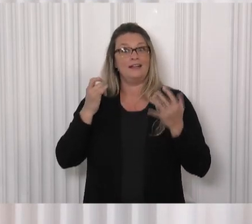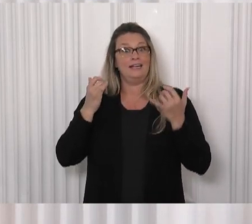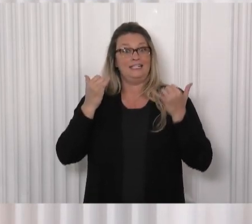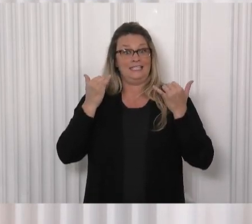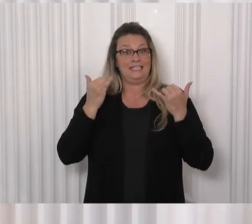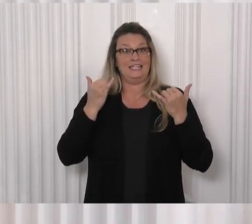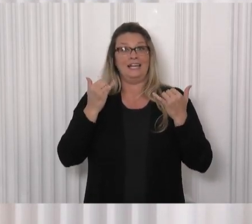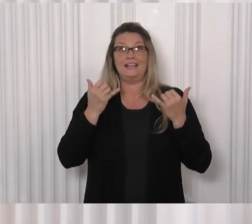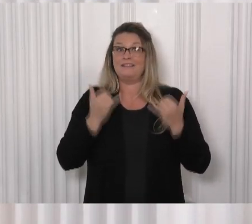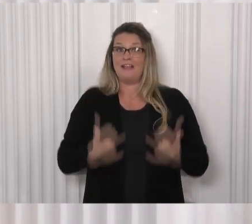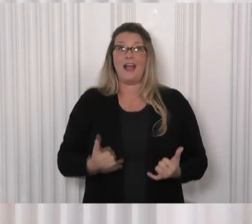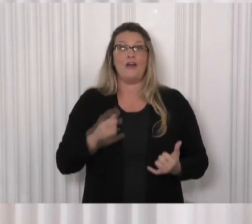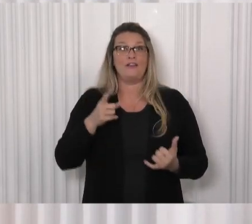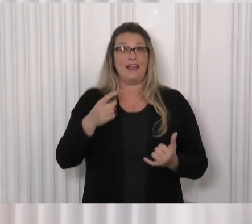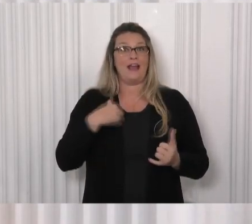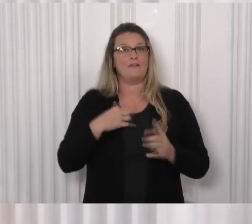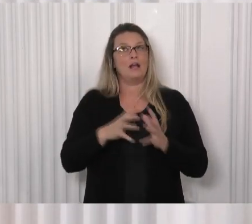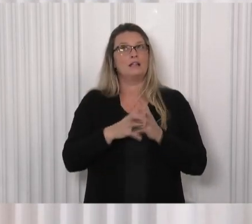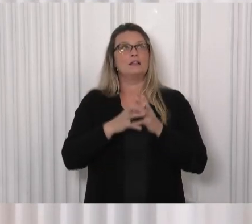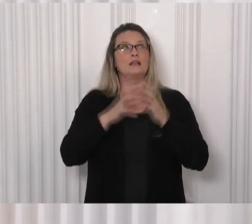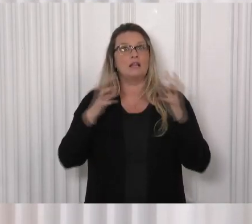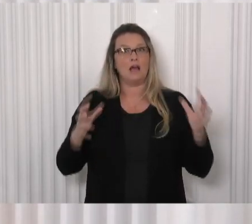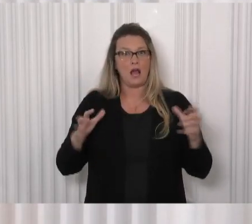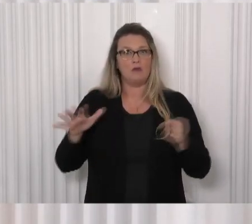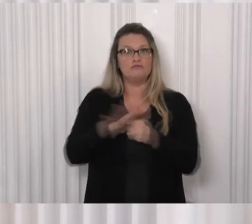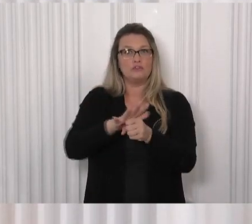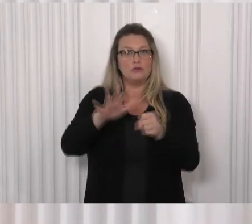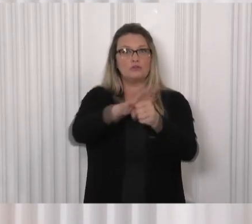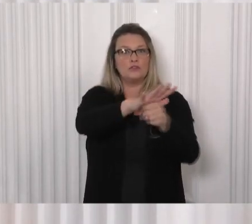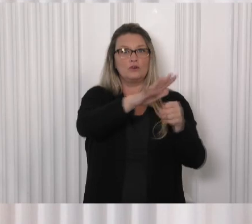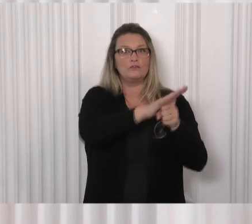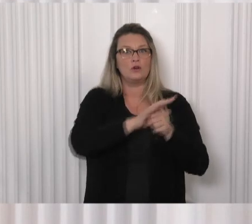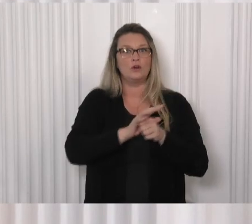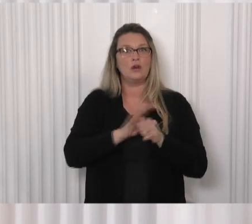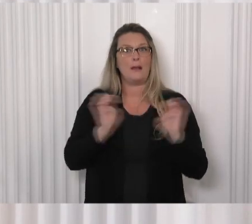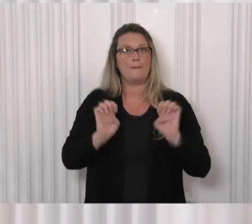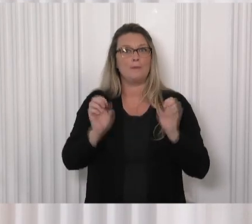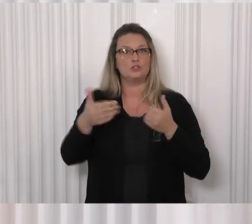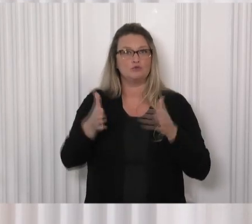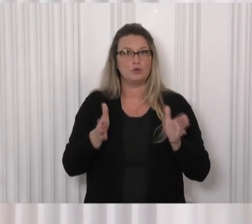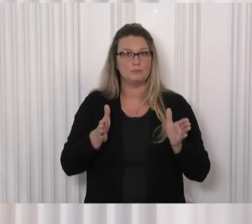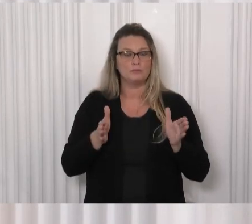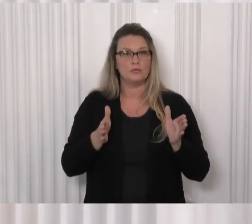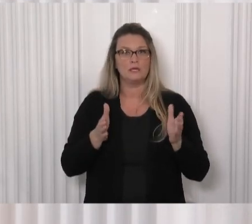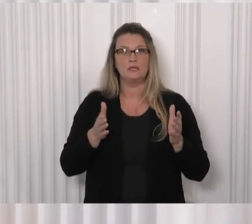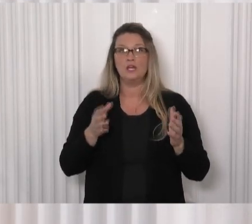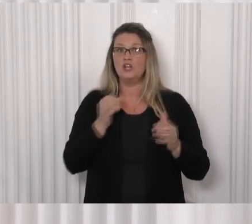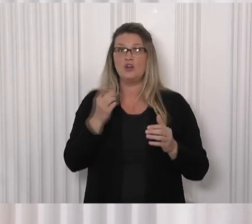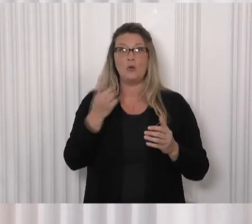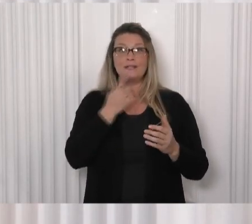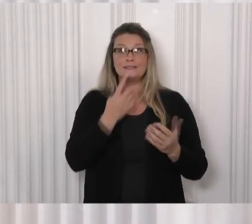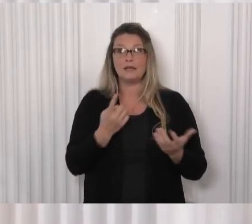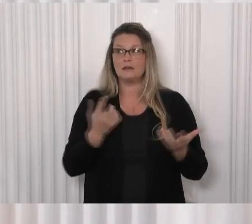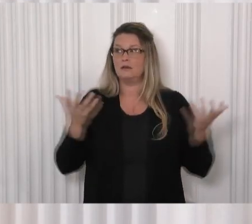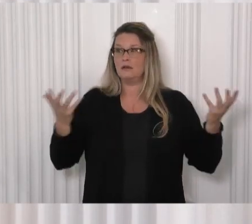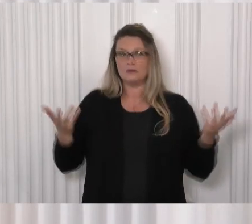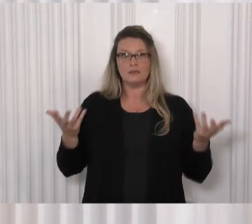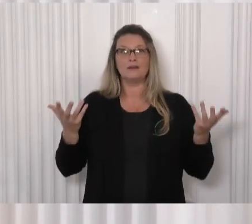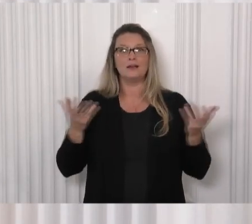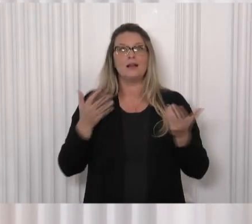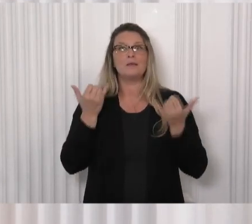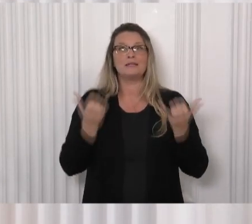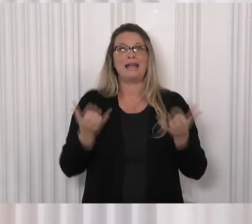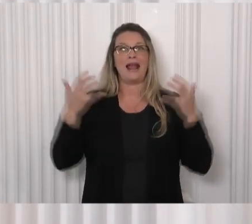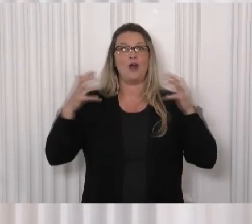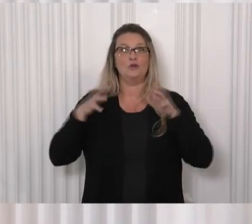they had a lot of capacity in their emergency rooms. And initially nobody came, and they said, hey, what's the big deal? But then the surge